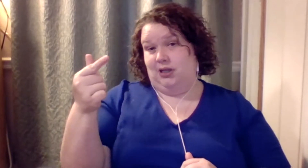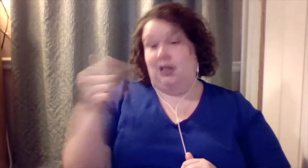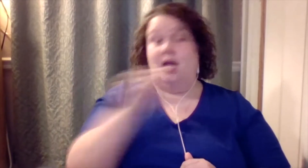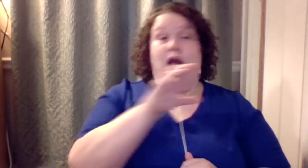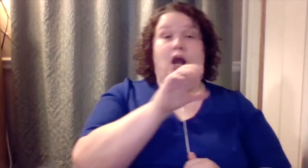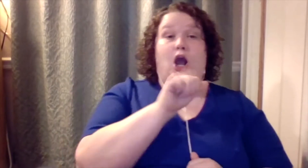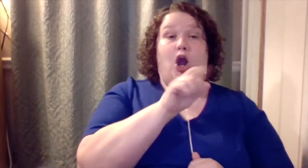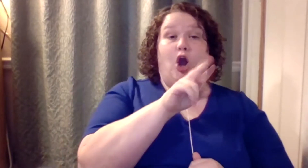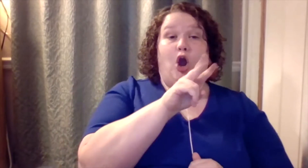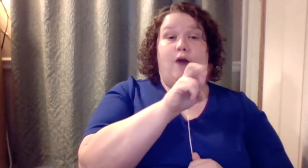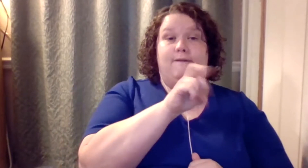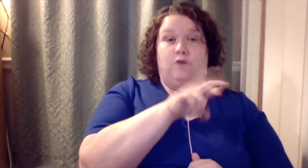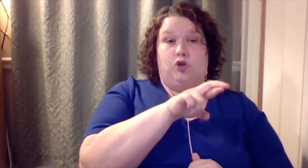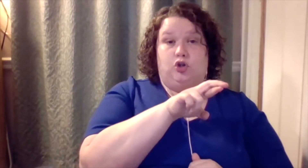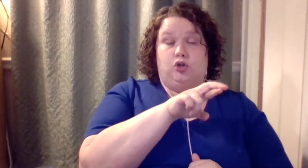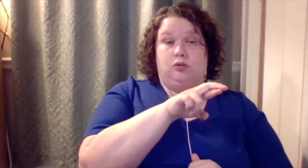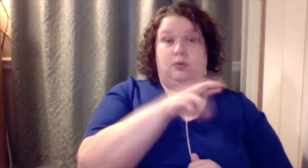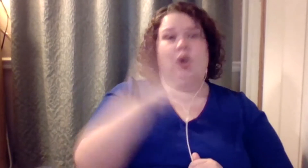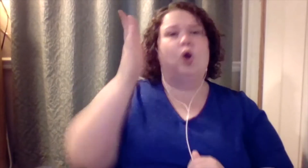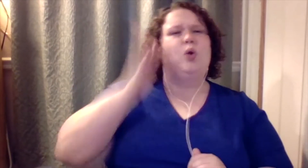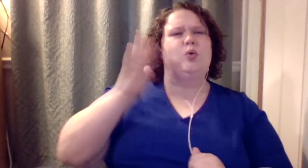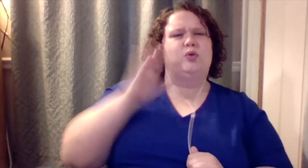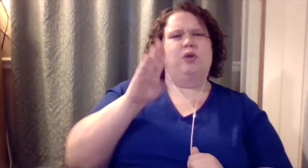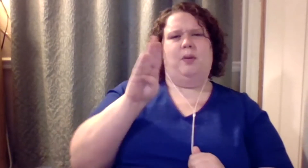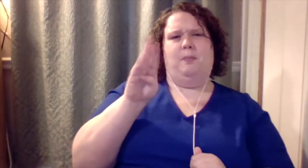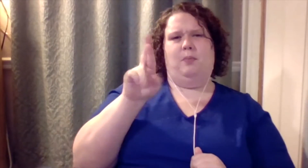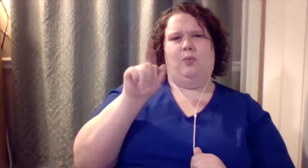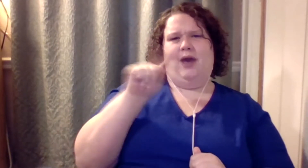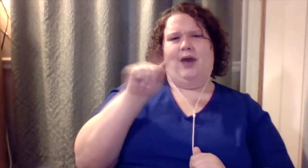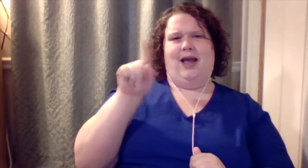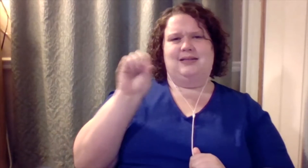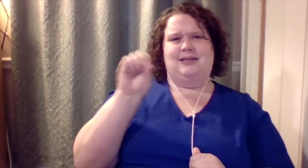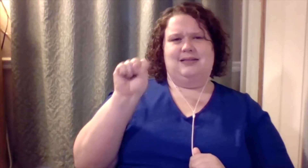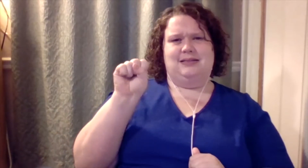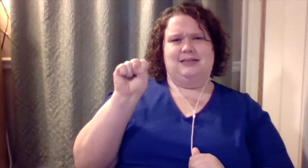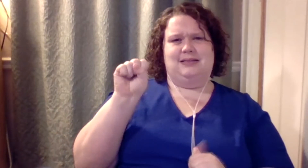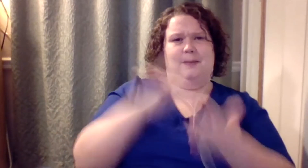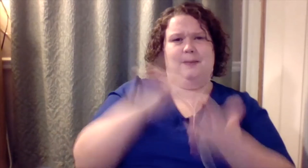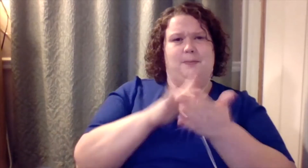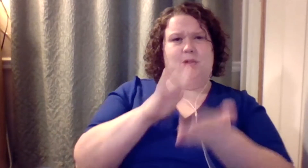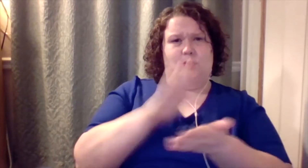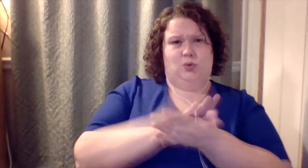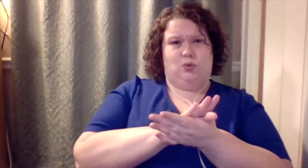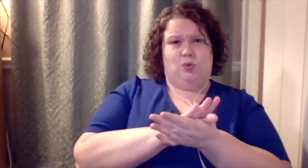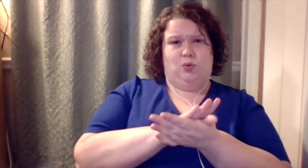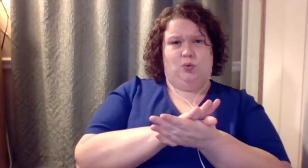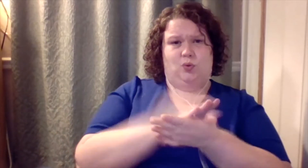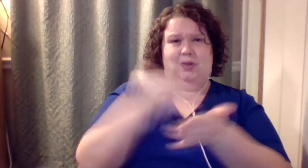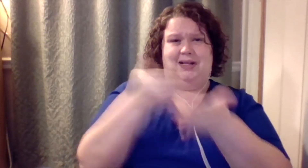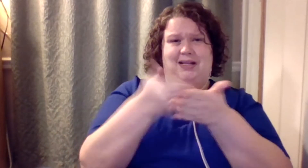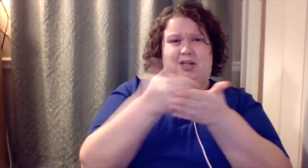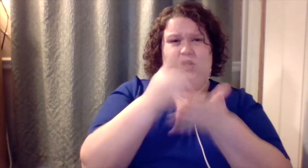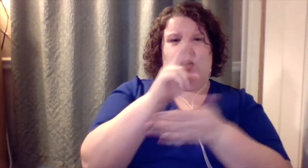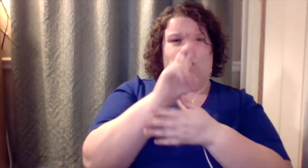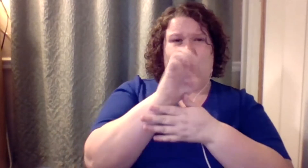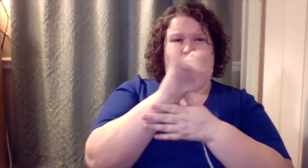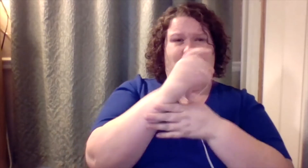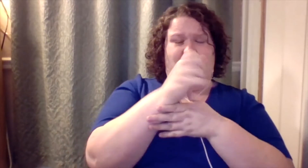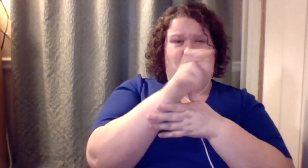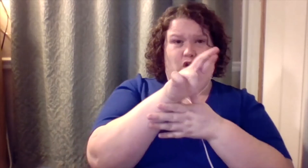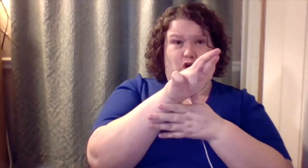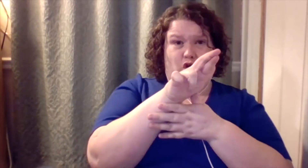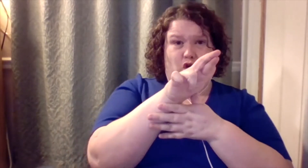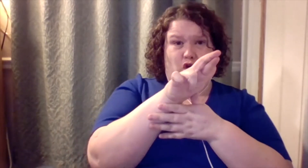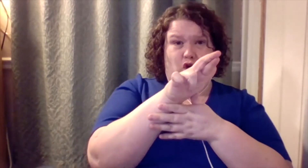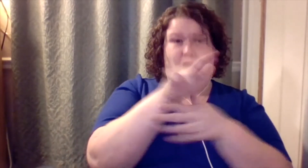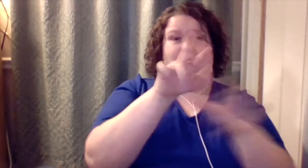was over there where Riker is, and so they've already kind of gone through the process of putting everything in Indian Spring. So I don't